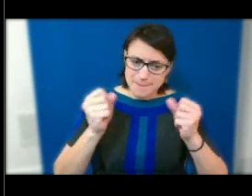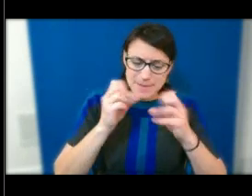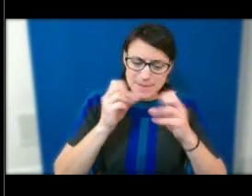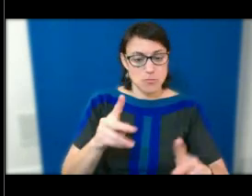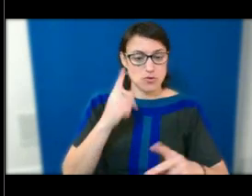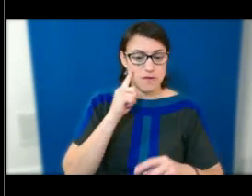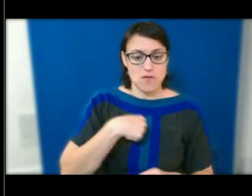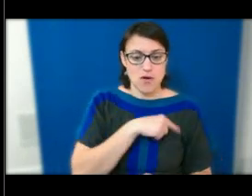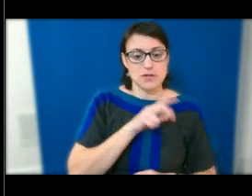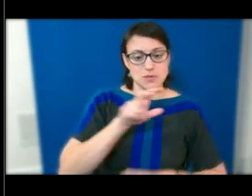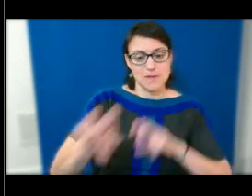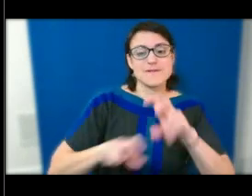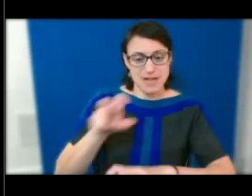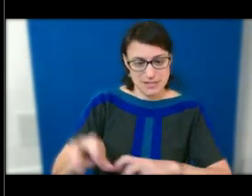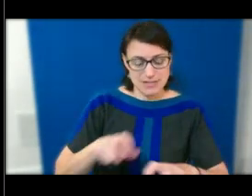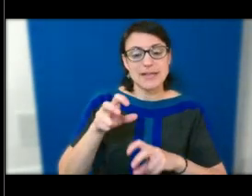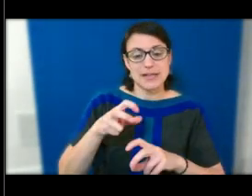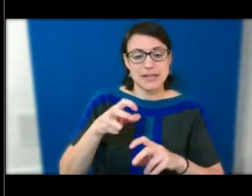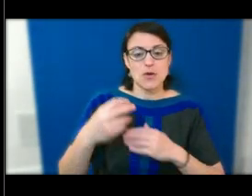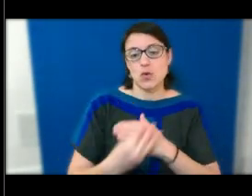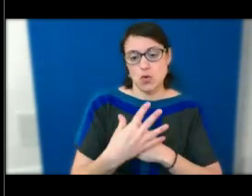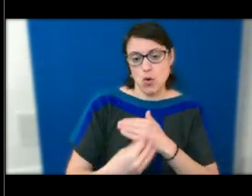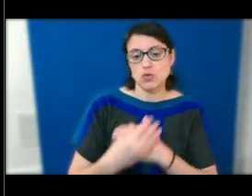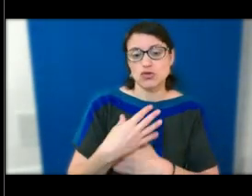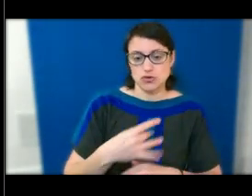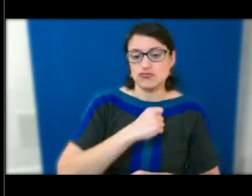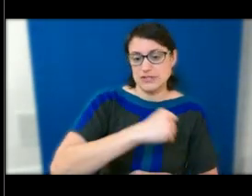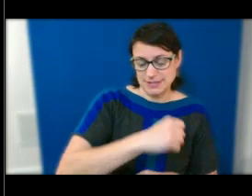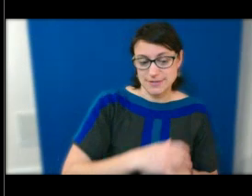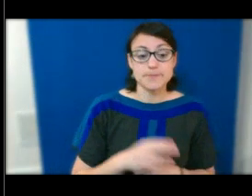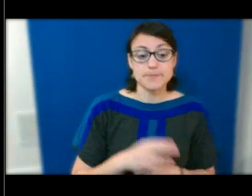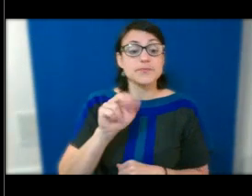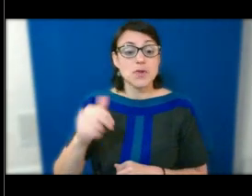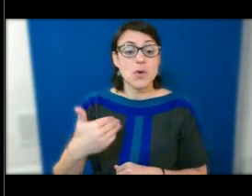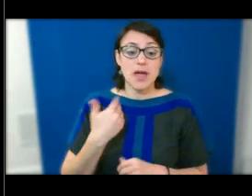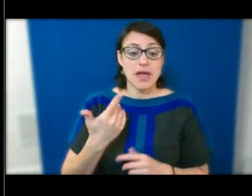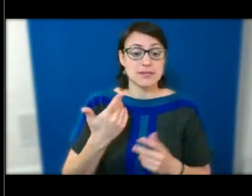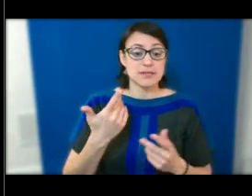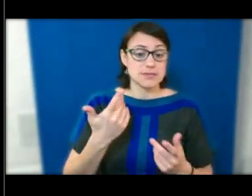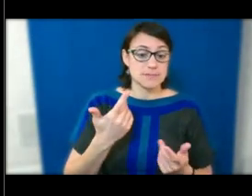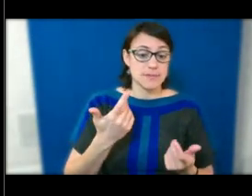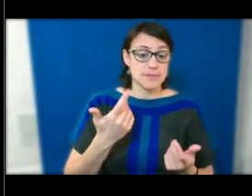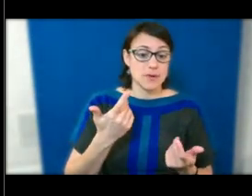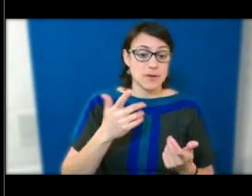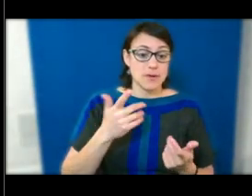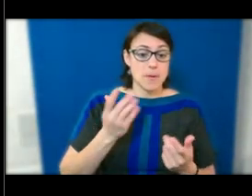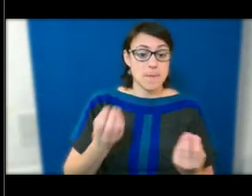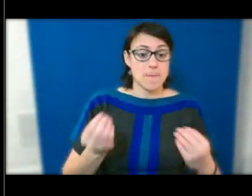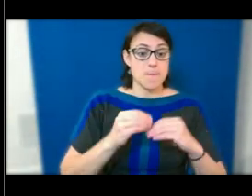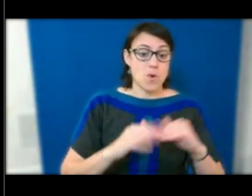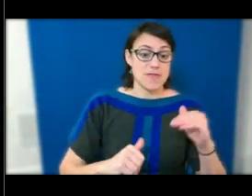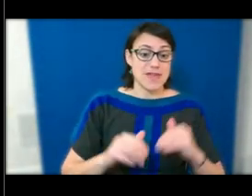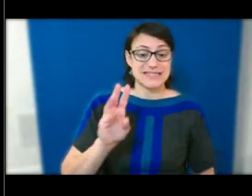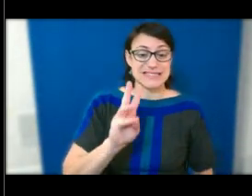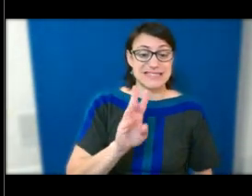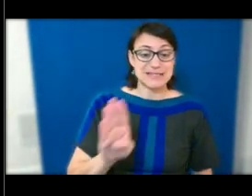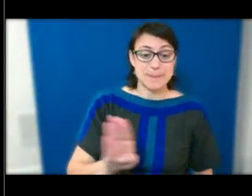to invest in issues like building resilience to extreme weather and other climate impacts, restoring